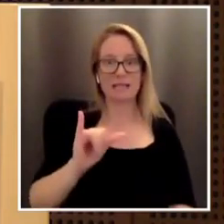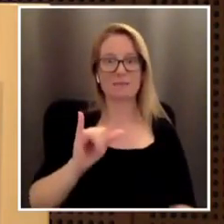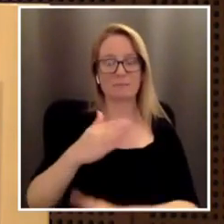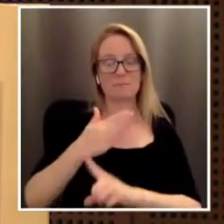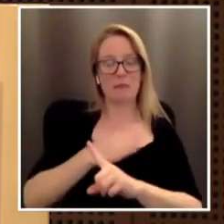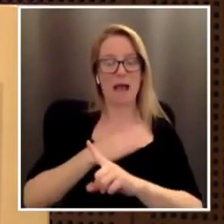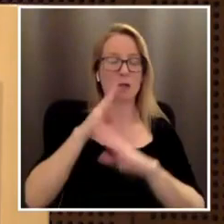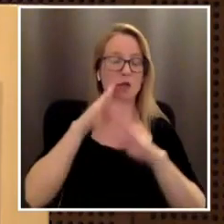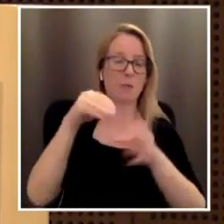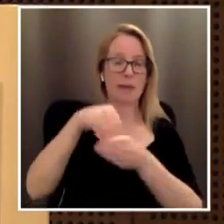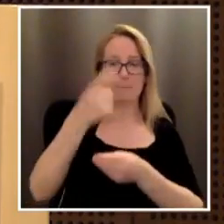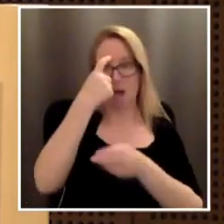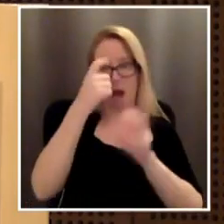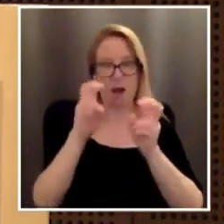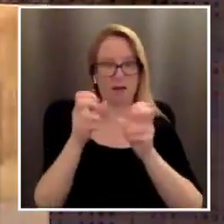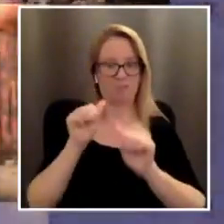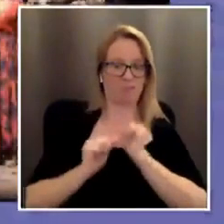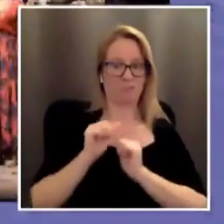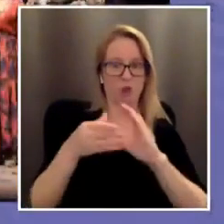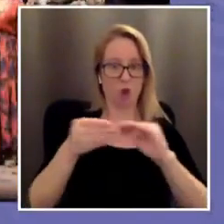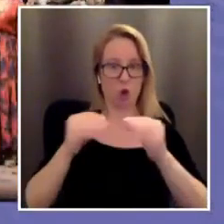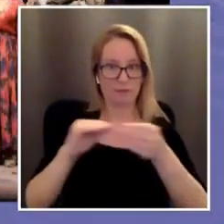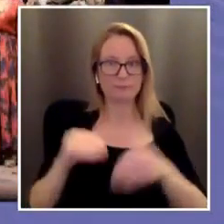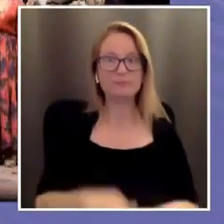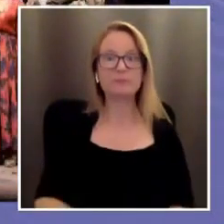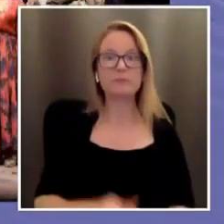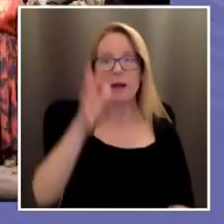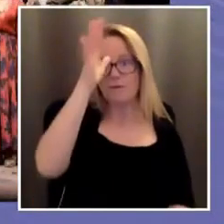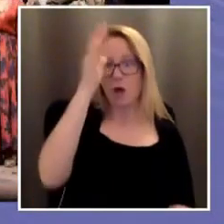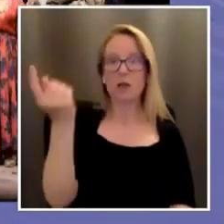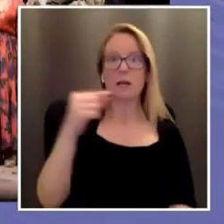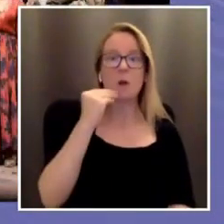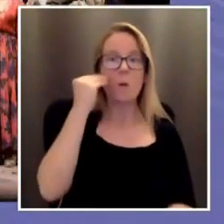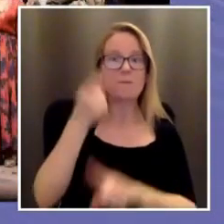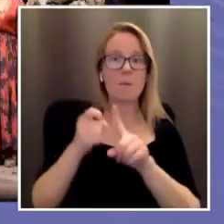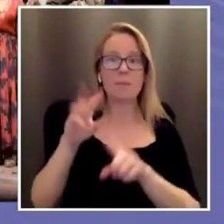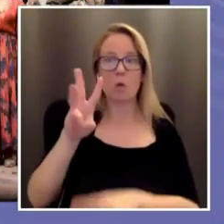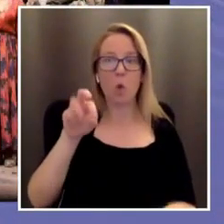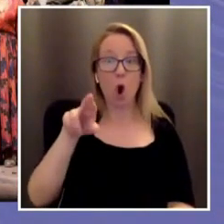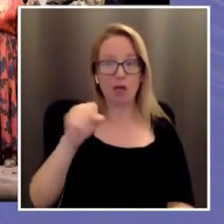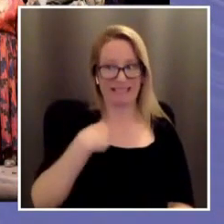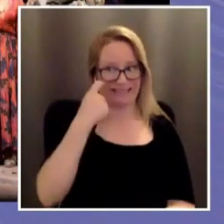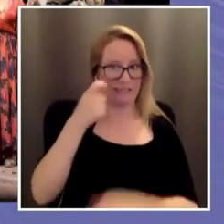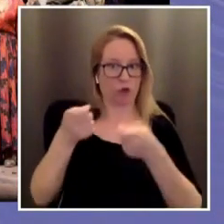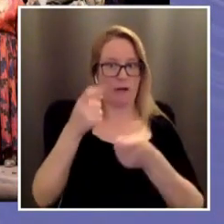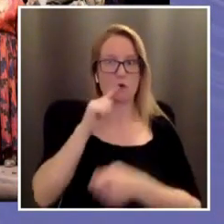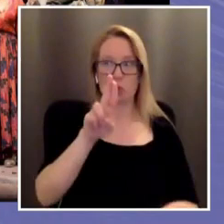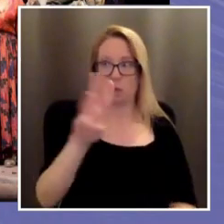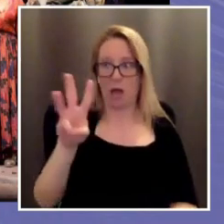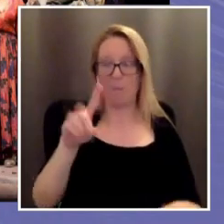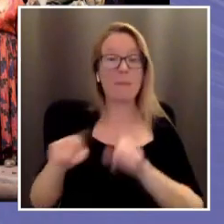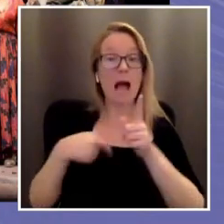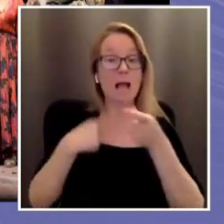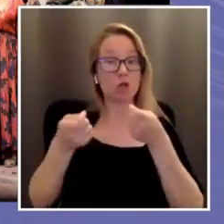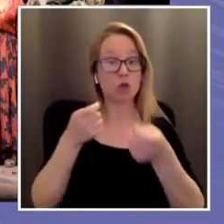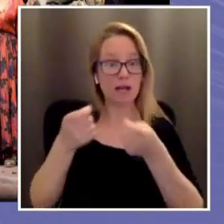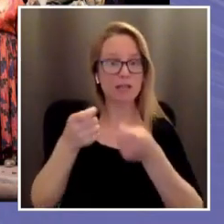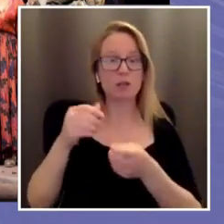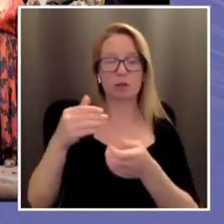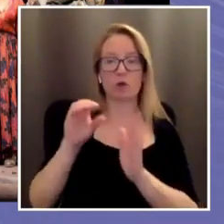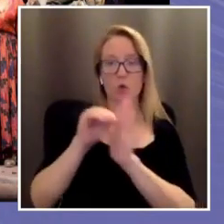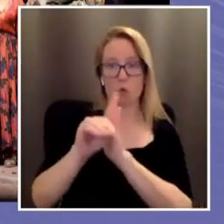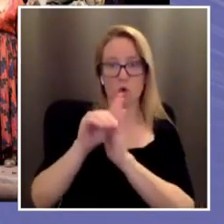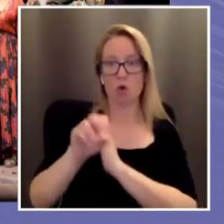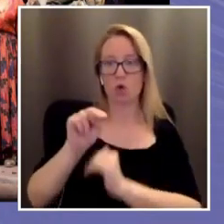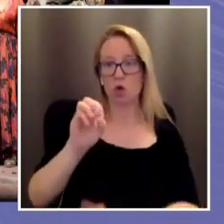story. Father Comes Home from the Wars. I just directed this for the UW, but I directed it in New Orleans.